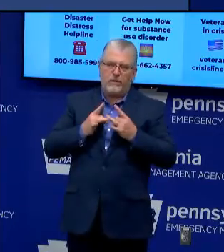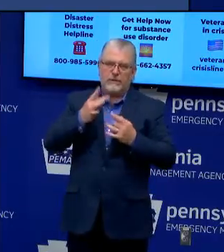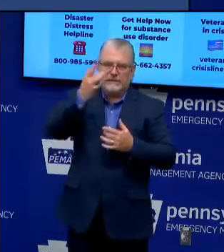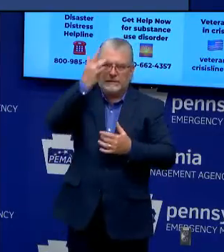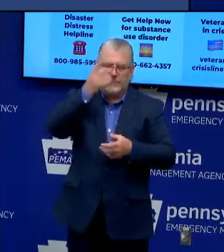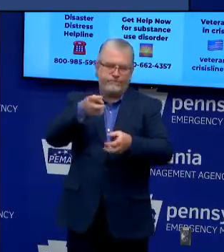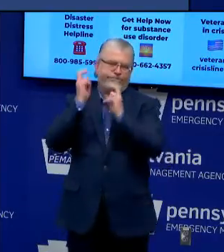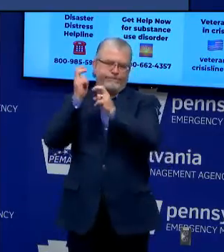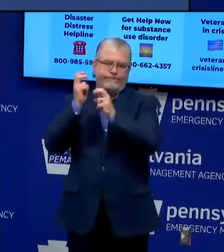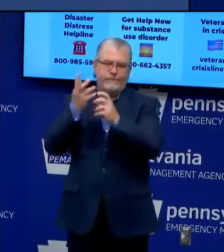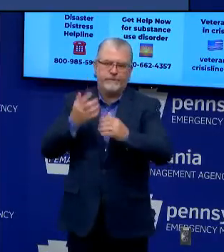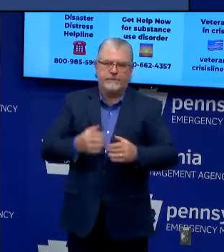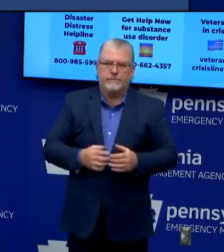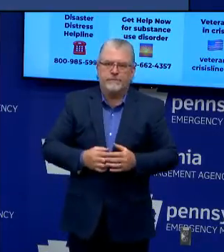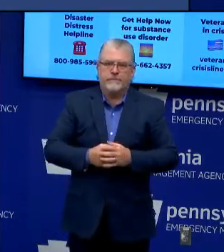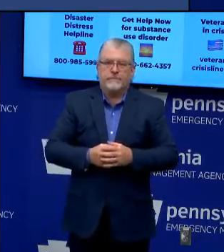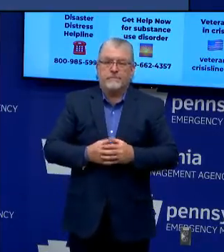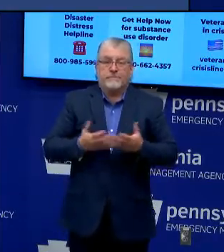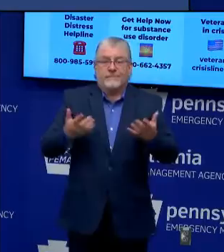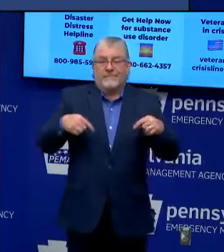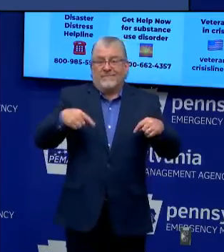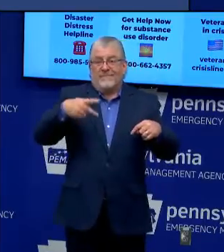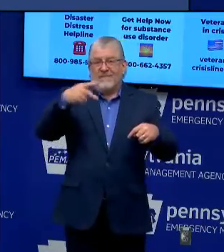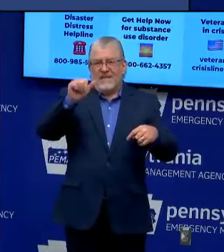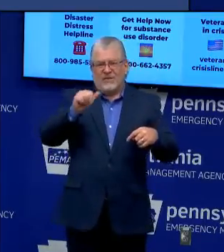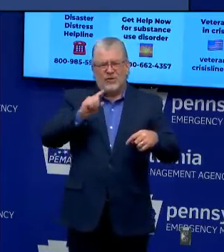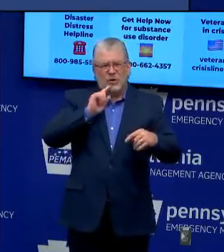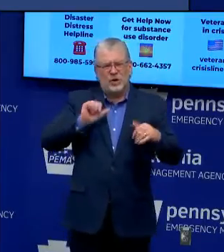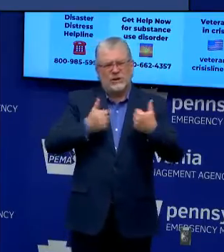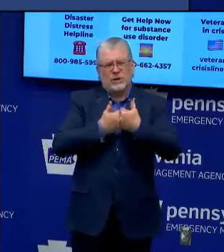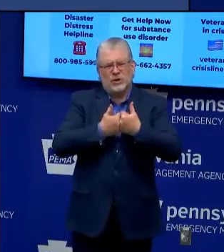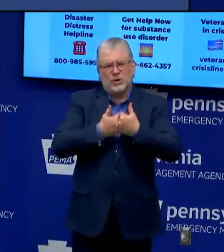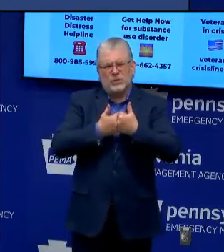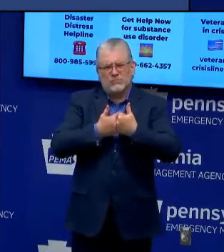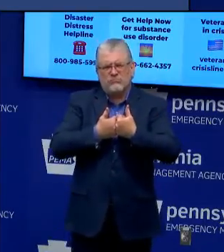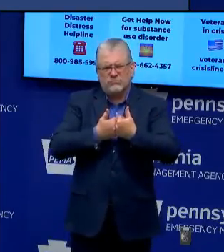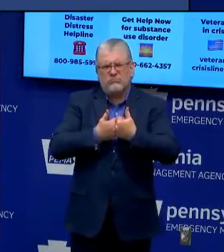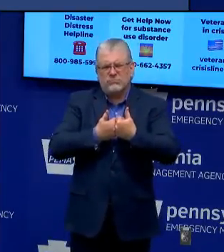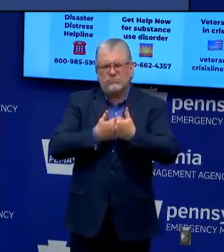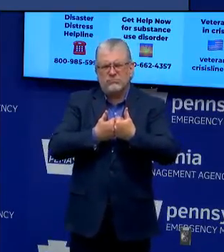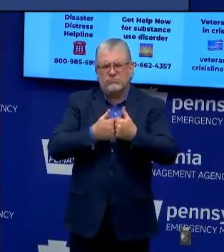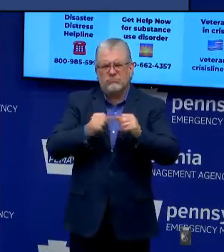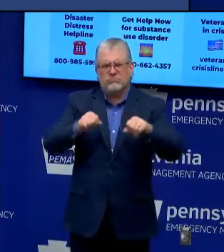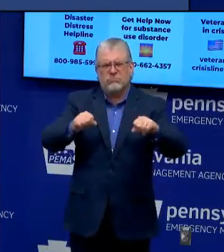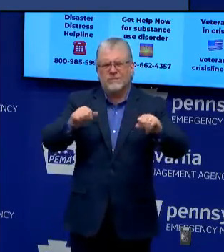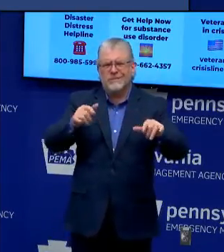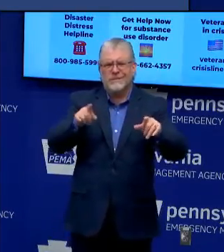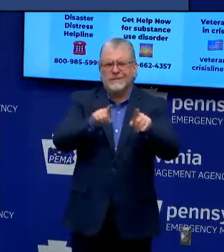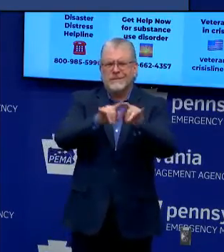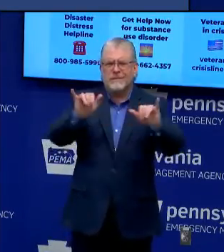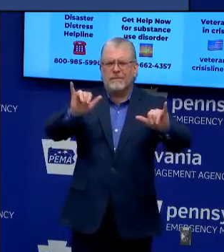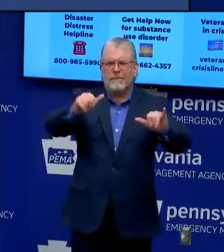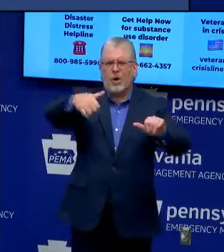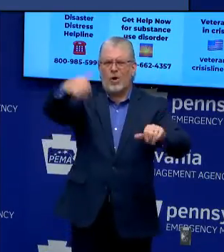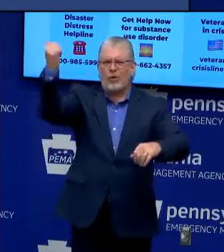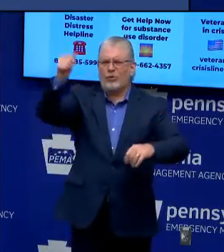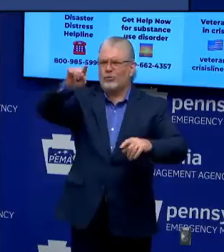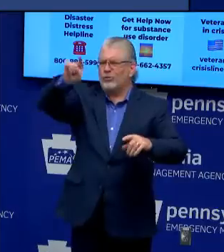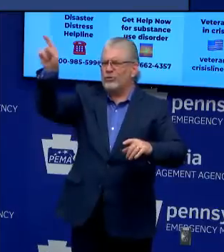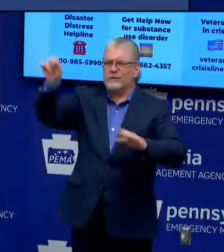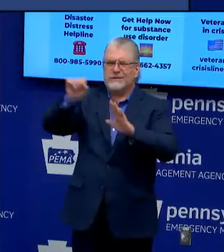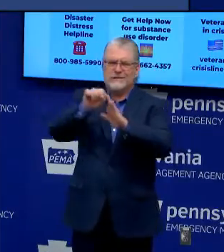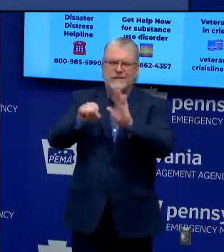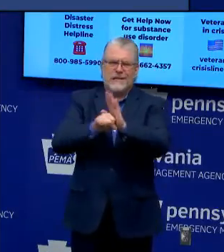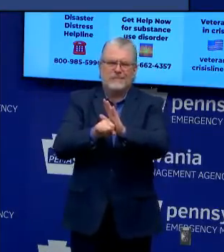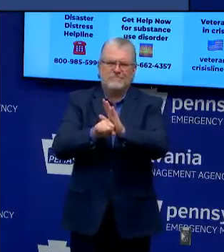So in Pennsylvania, it's a very challenging situation, as it has been in every other state, as well as in